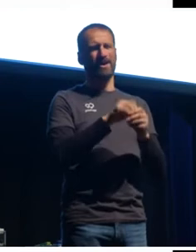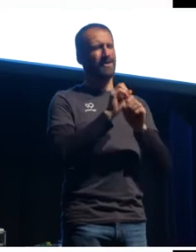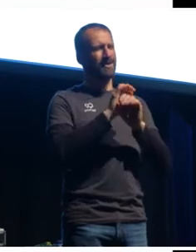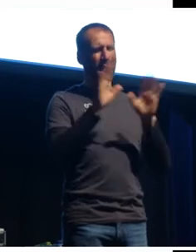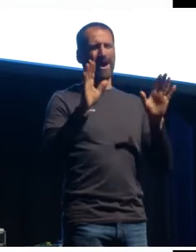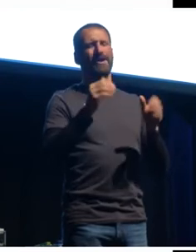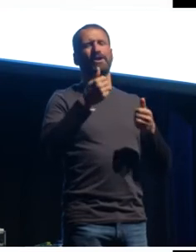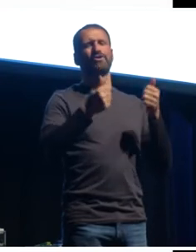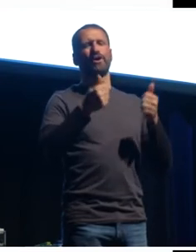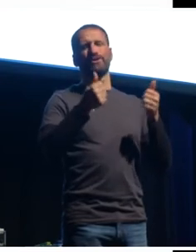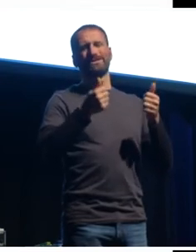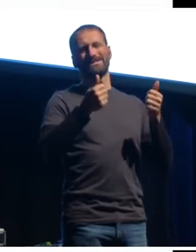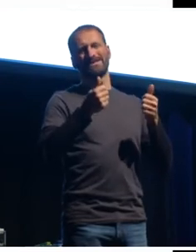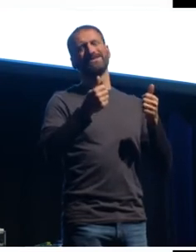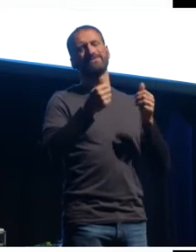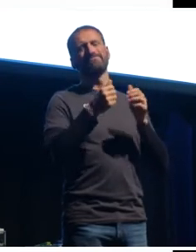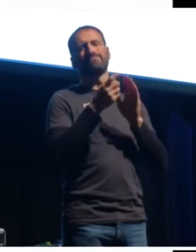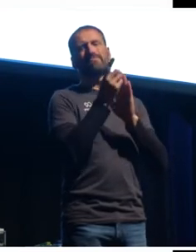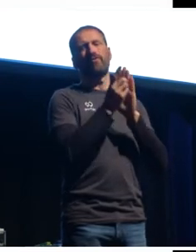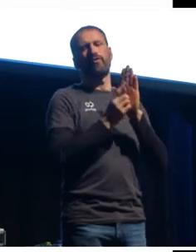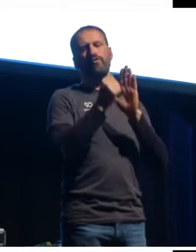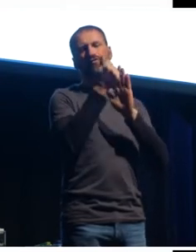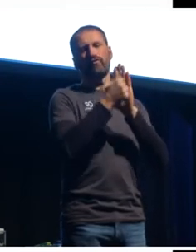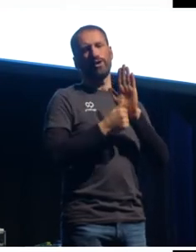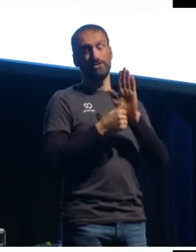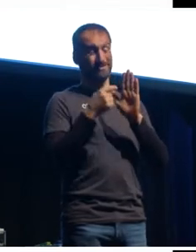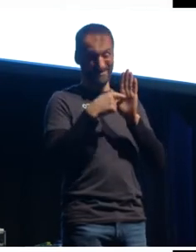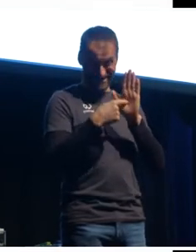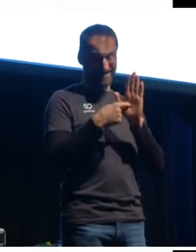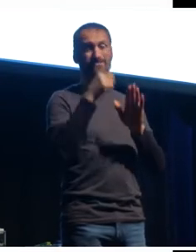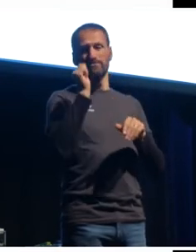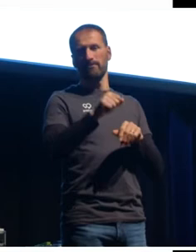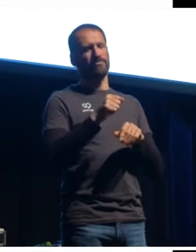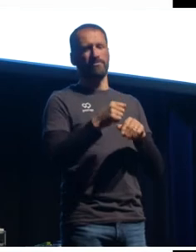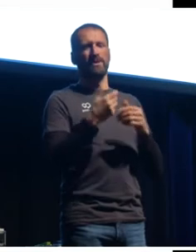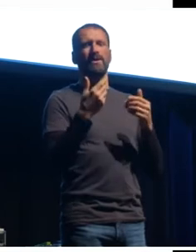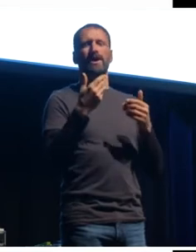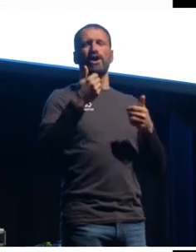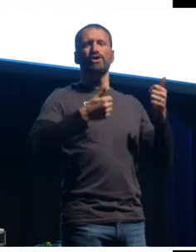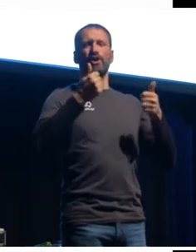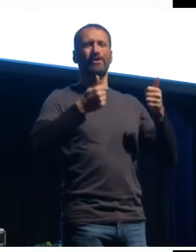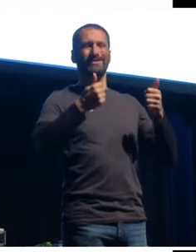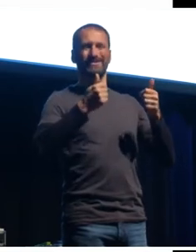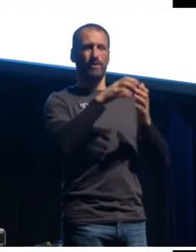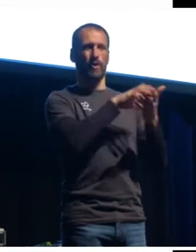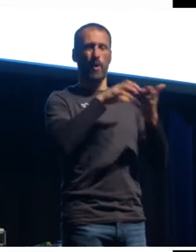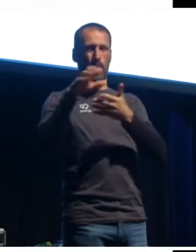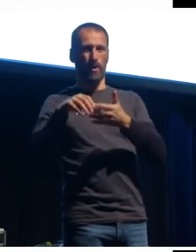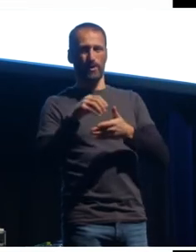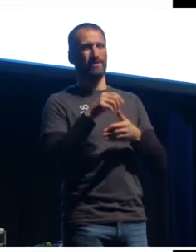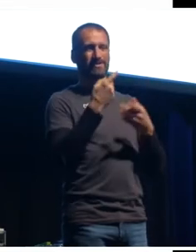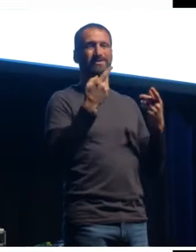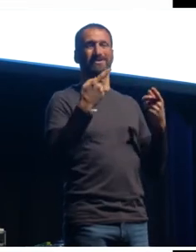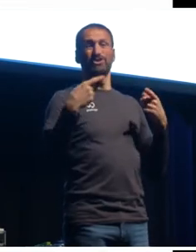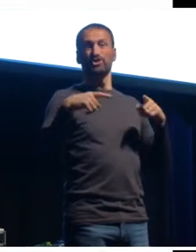JavaScript too. We as a community are just so used to write asynchronous and concurrent code in JavaScript that it just